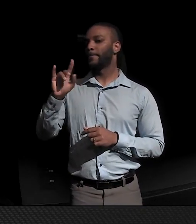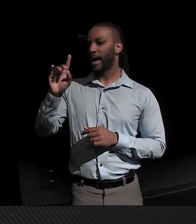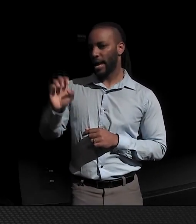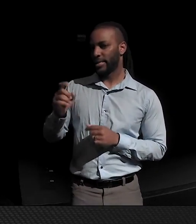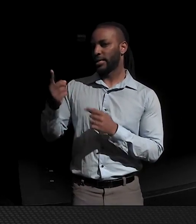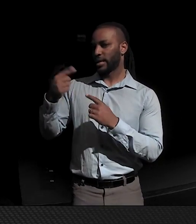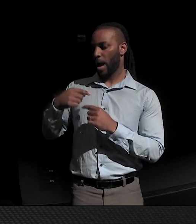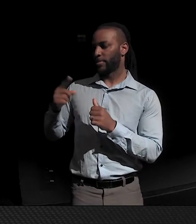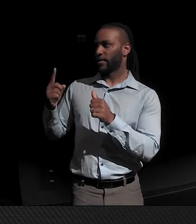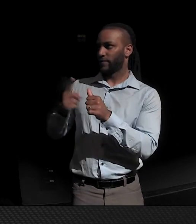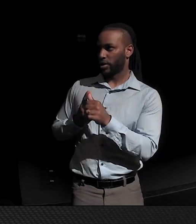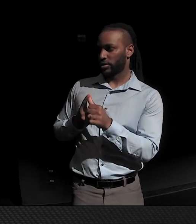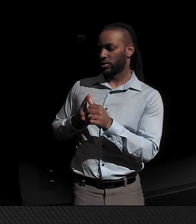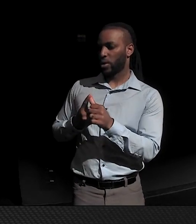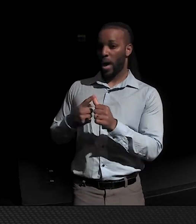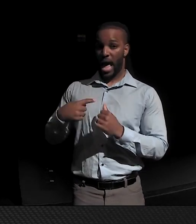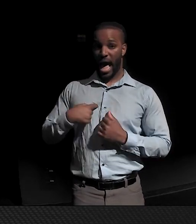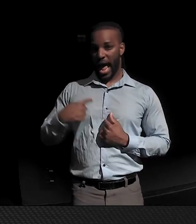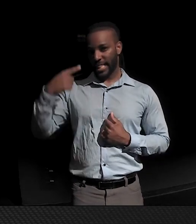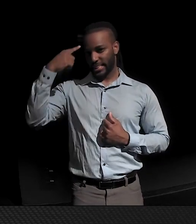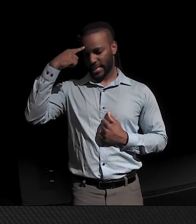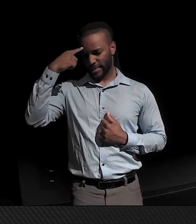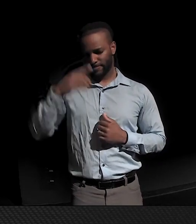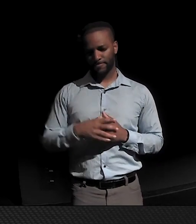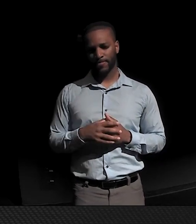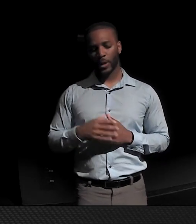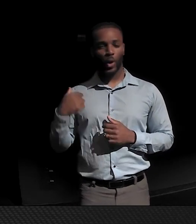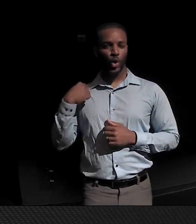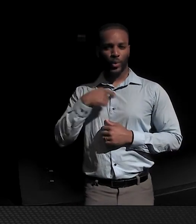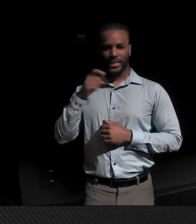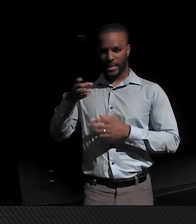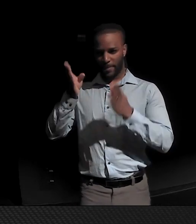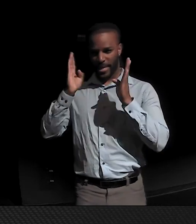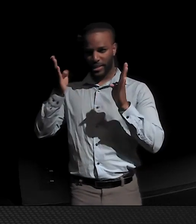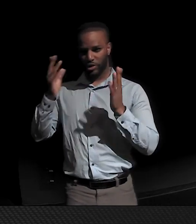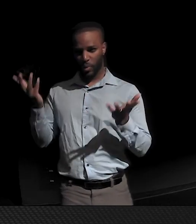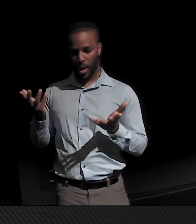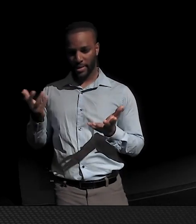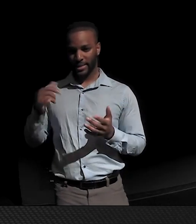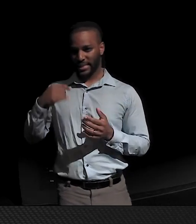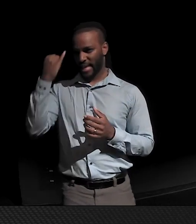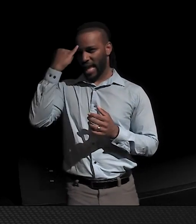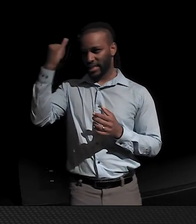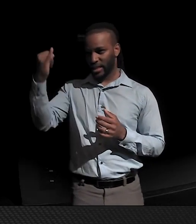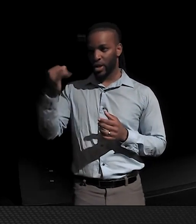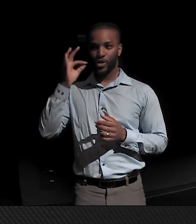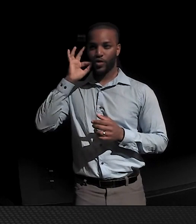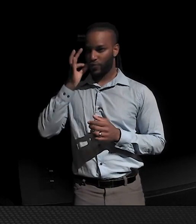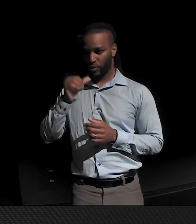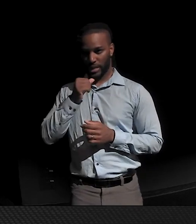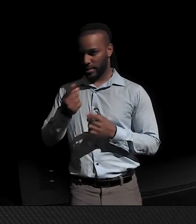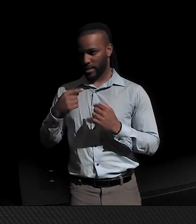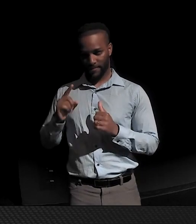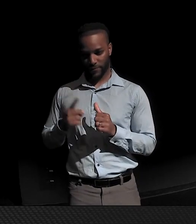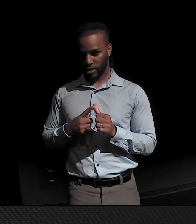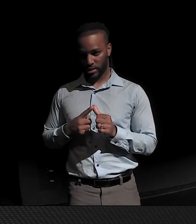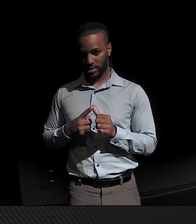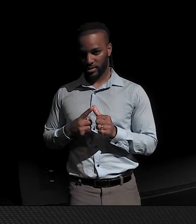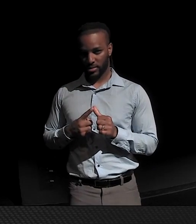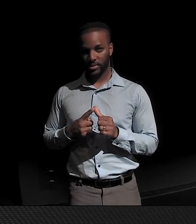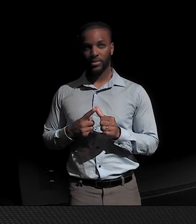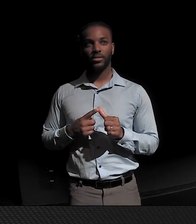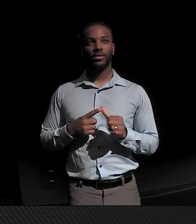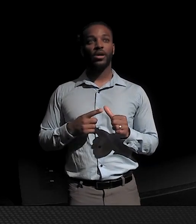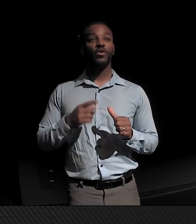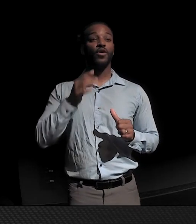So I think what we just need to pay attention to is the fact, this idea, the fruit doesn't come first. Say that